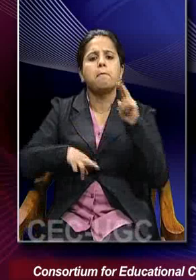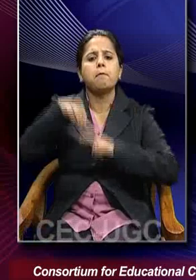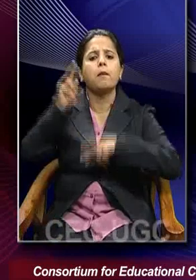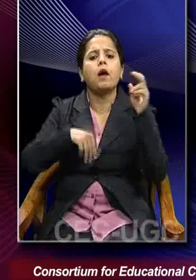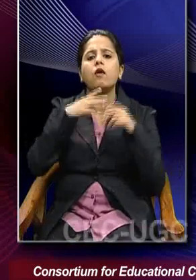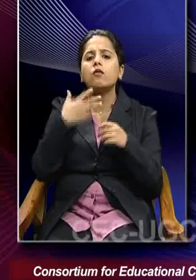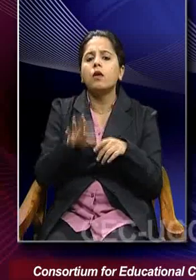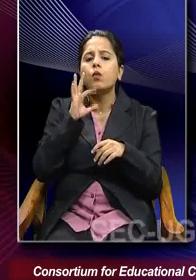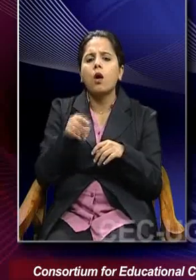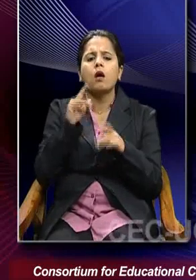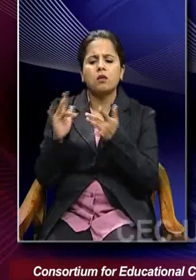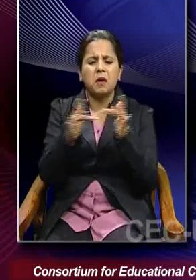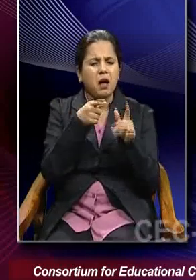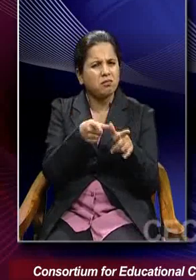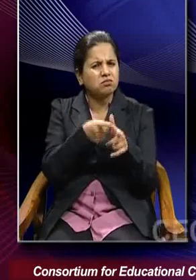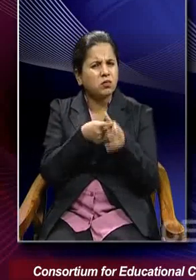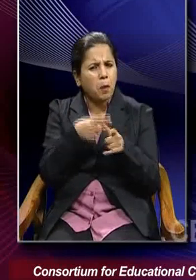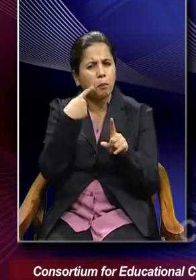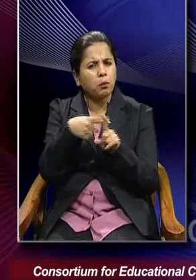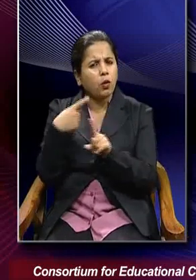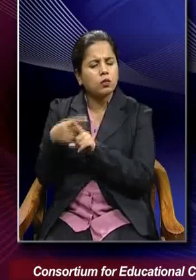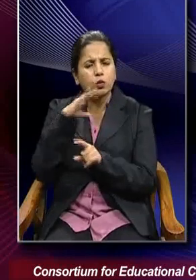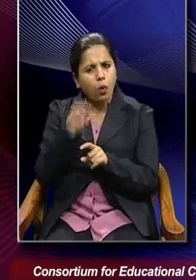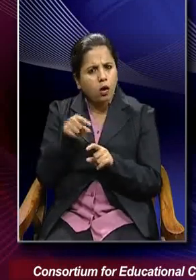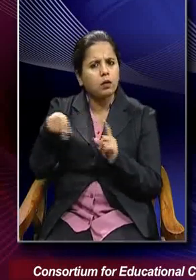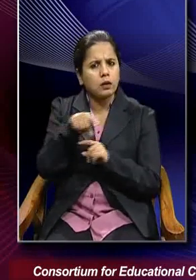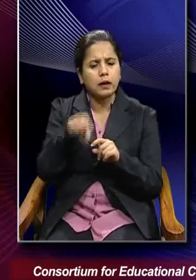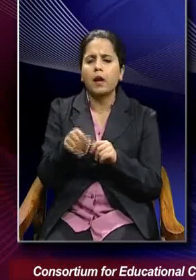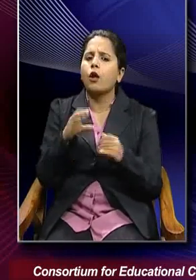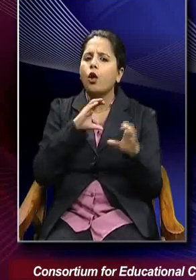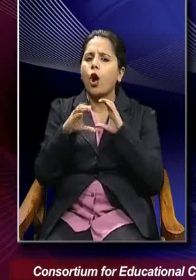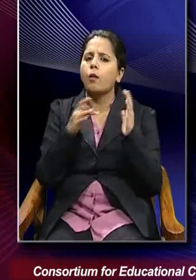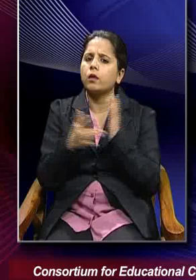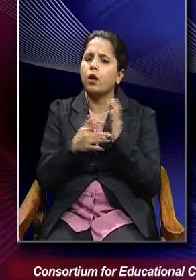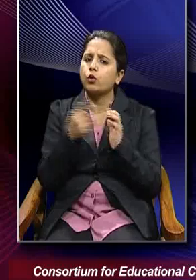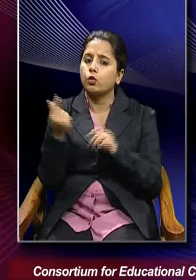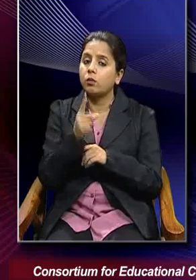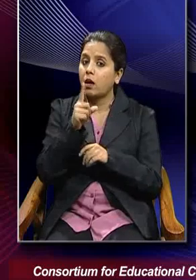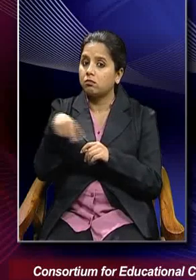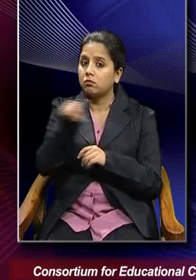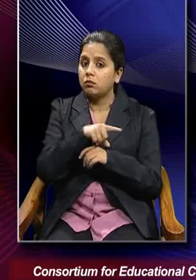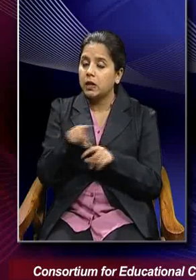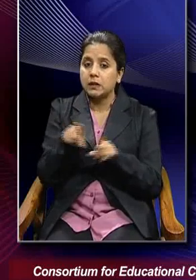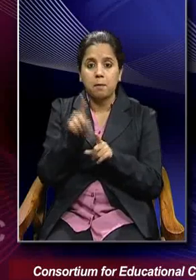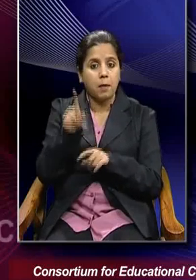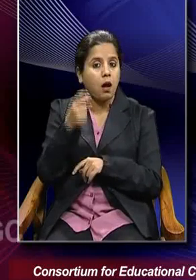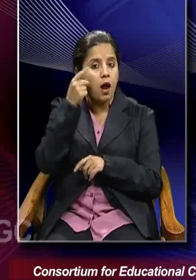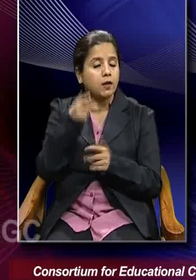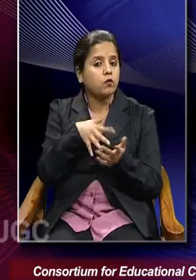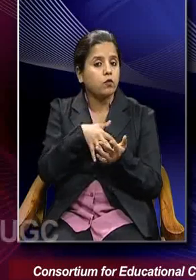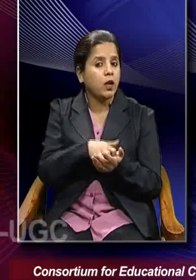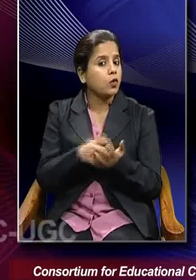very efficient network of telecommunication. But at the same time, one must understand the weaknesses,